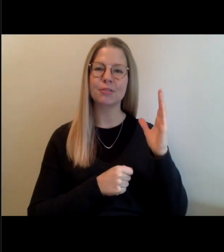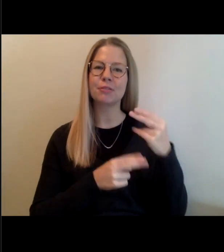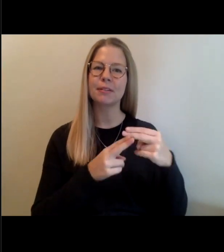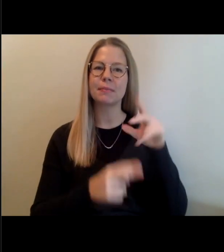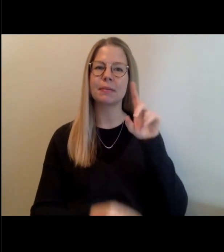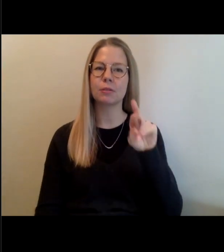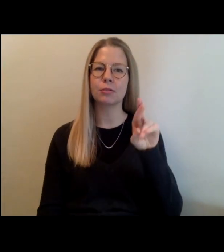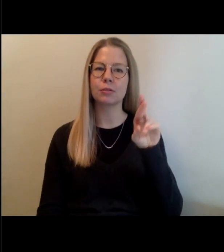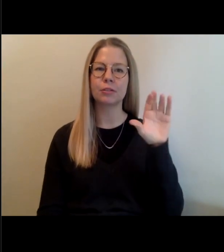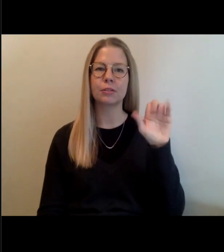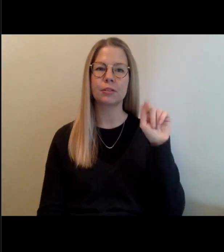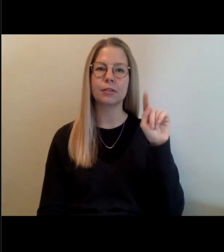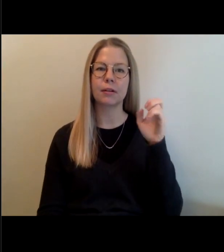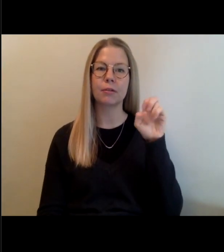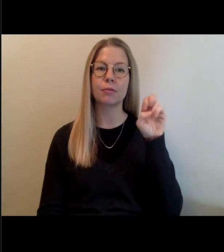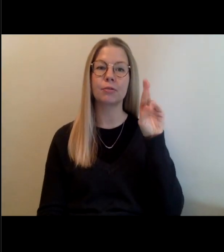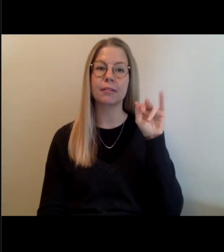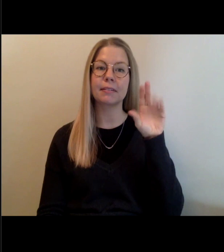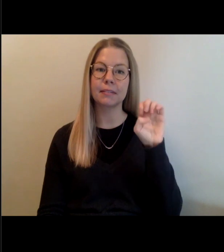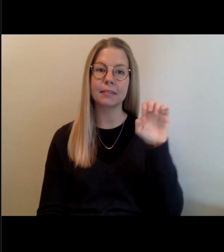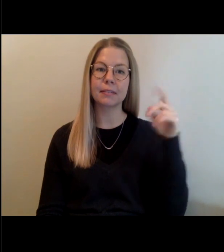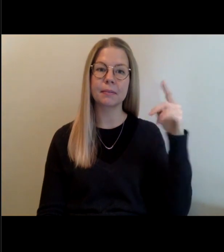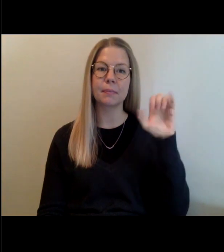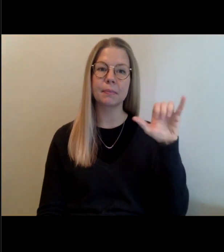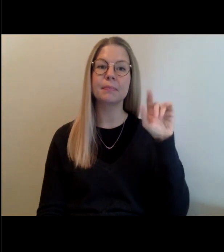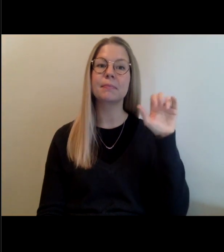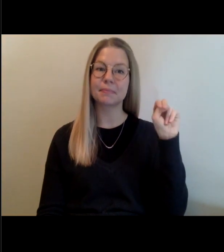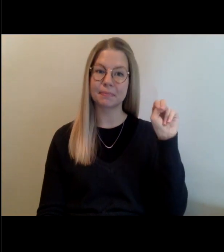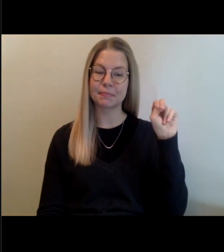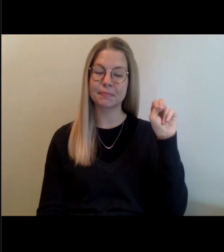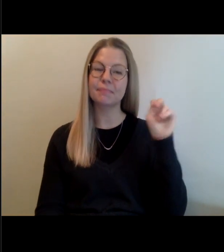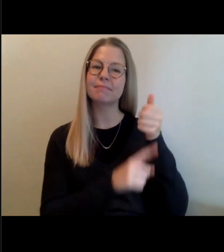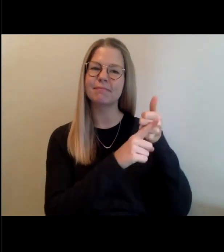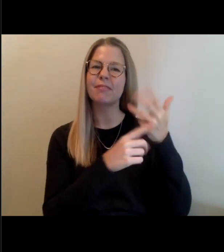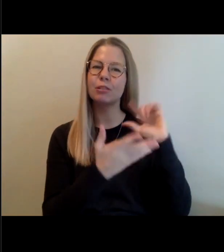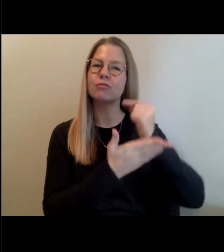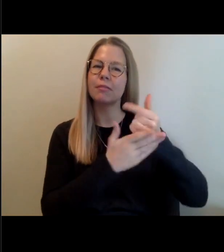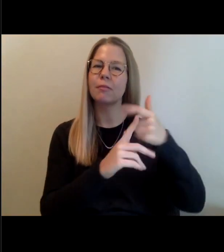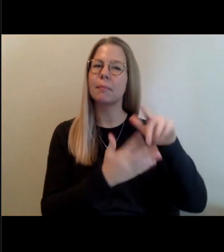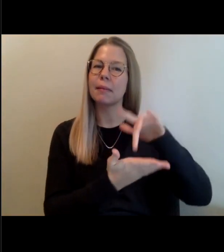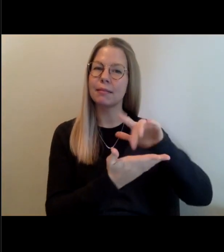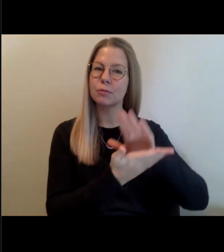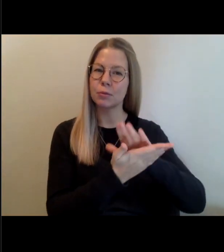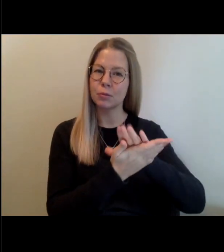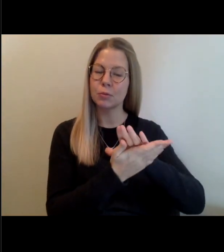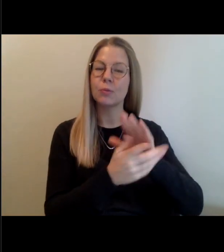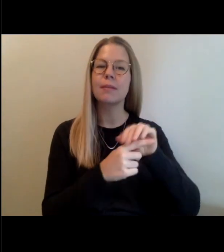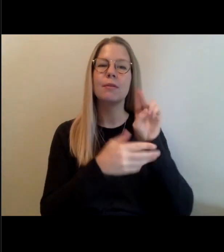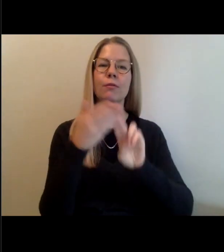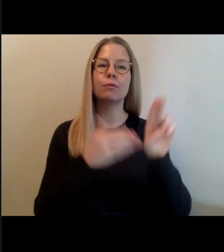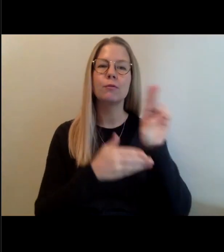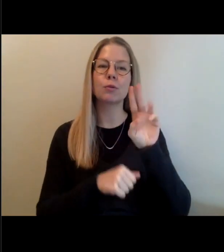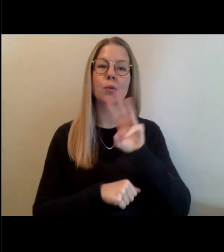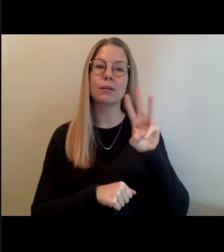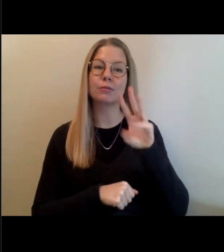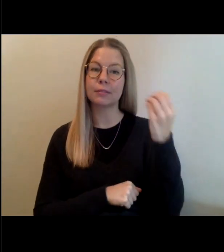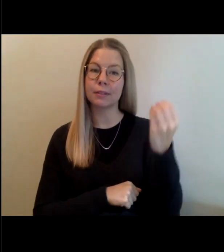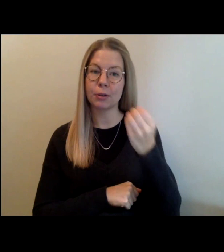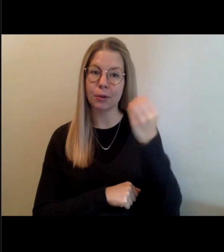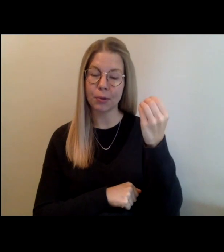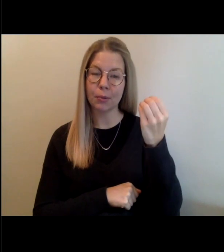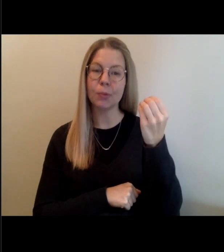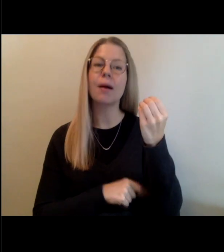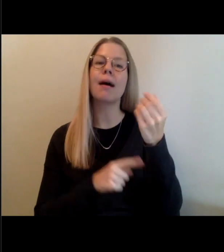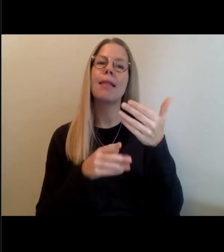Dr. Katherine Paton. So Dr. Paton graduated from medical school at the University of Western Ontario, and she trained in ophthalmology